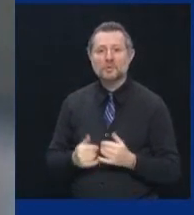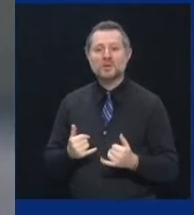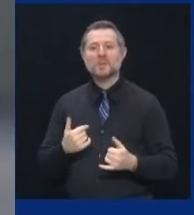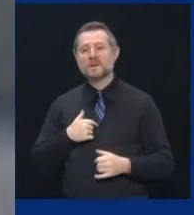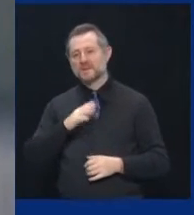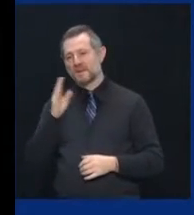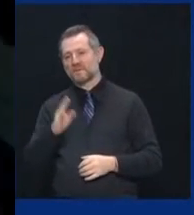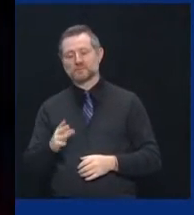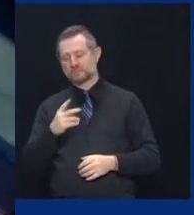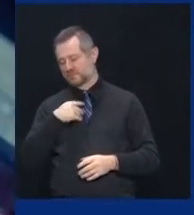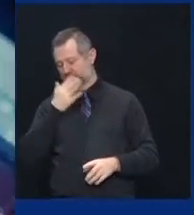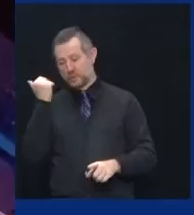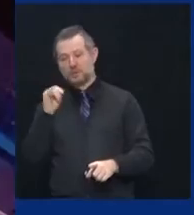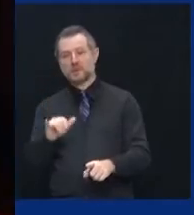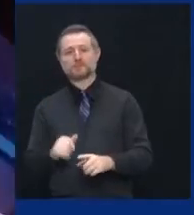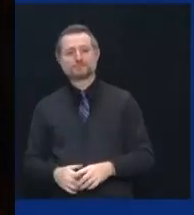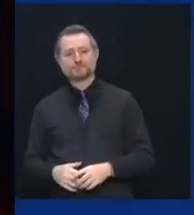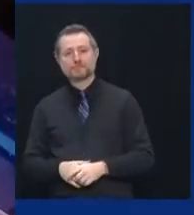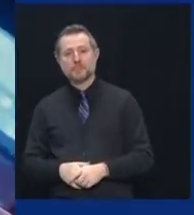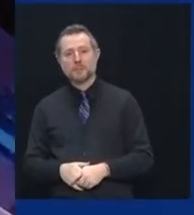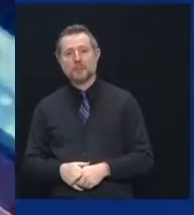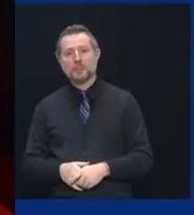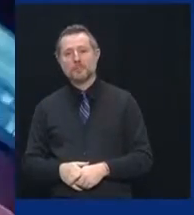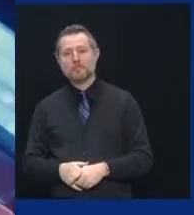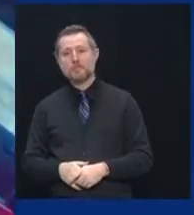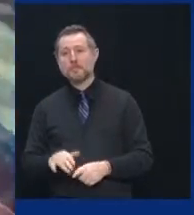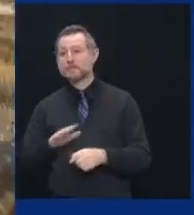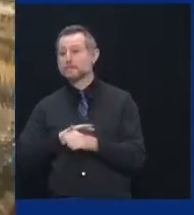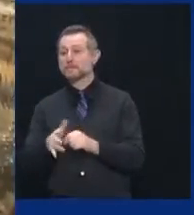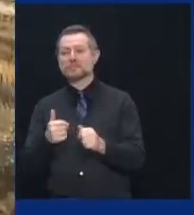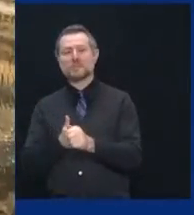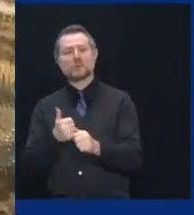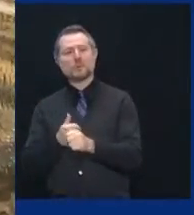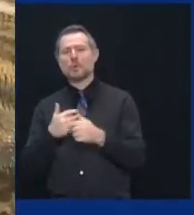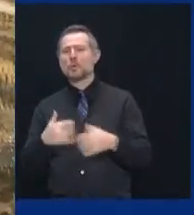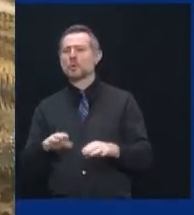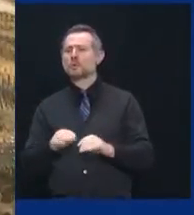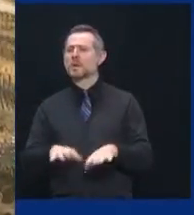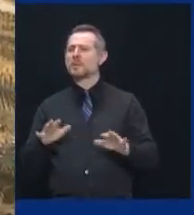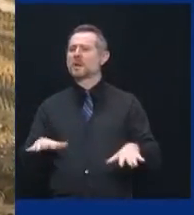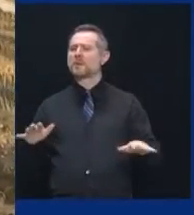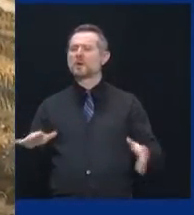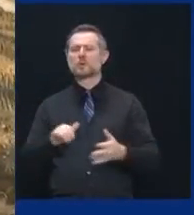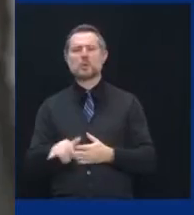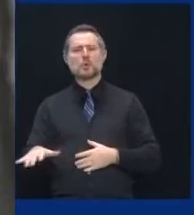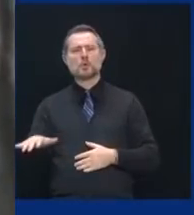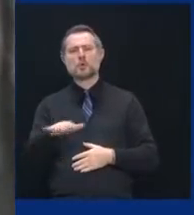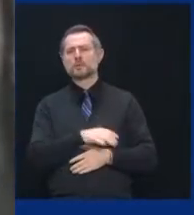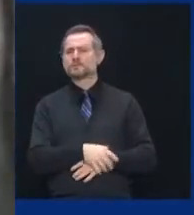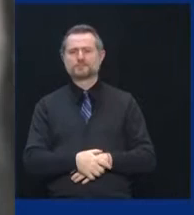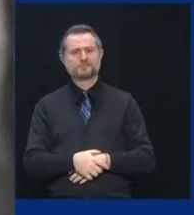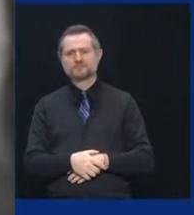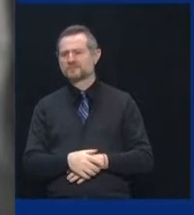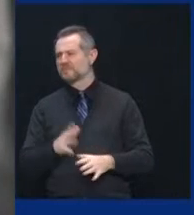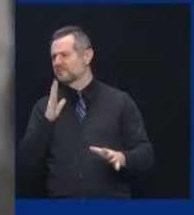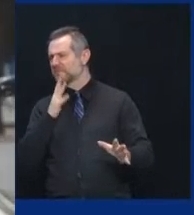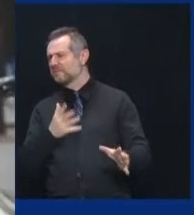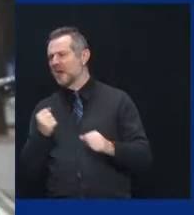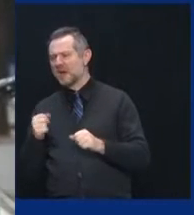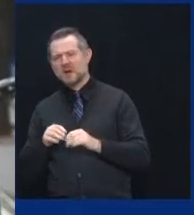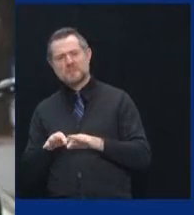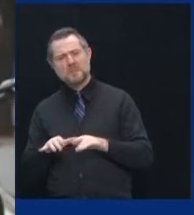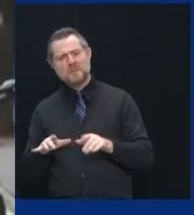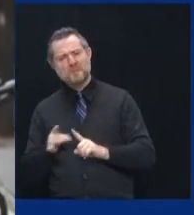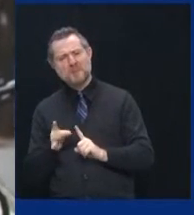it. When COVID ambushed New York, and we went from one case to hundreds of cases in a matter of